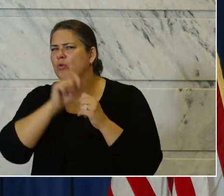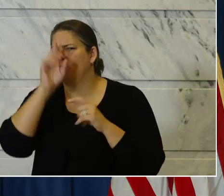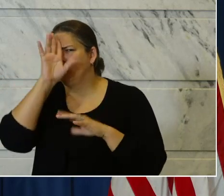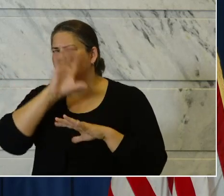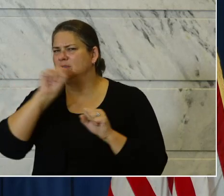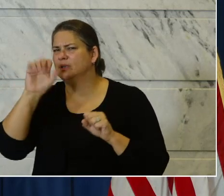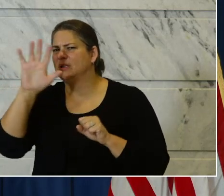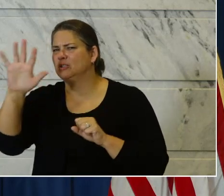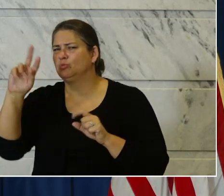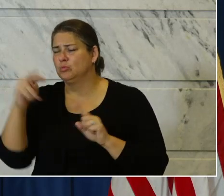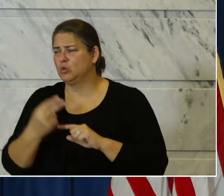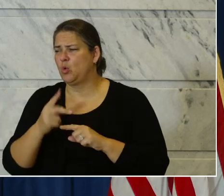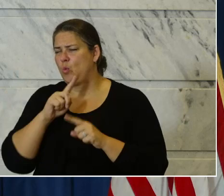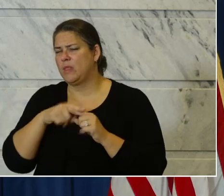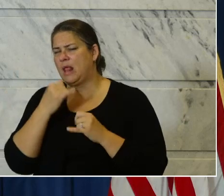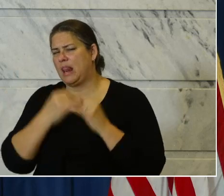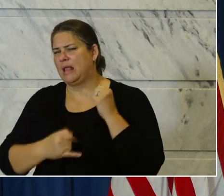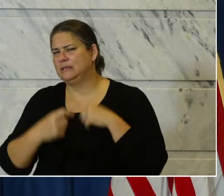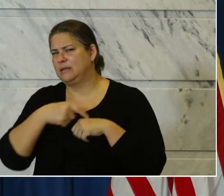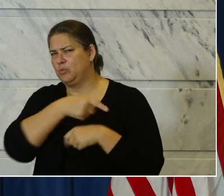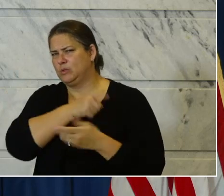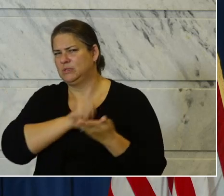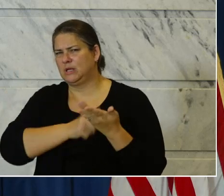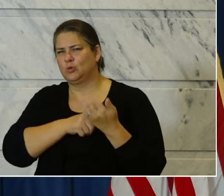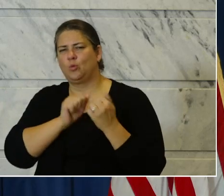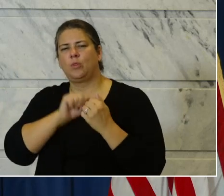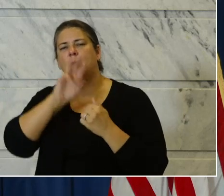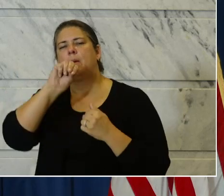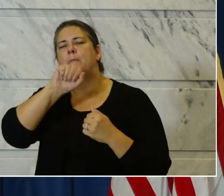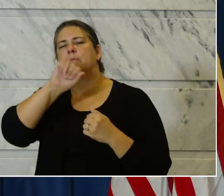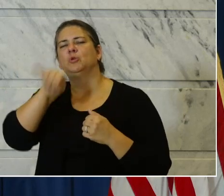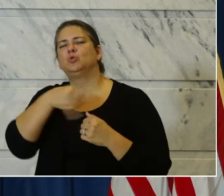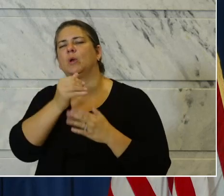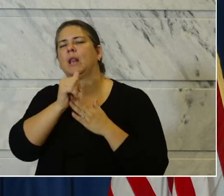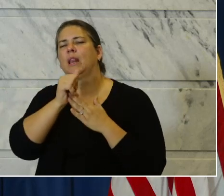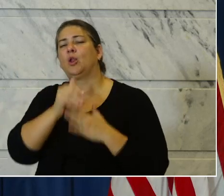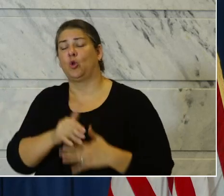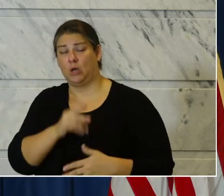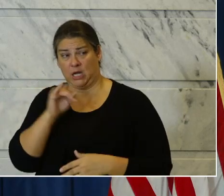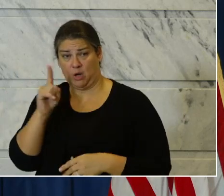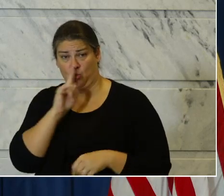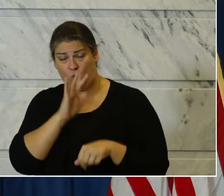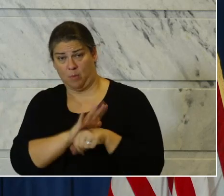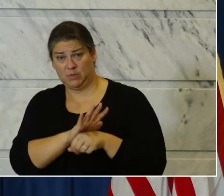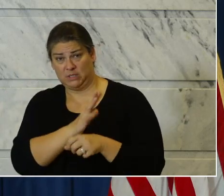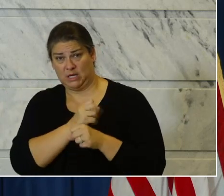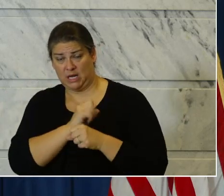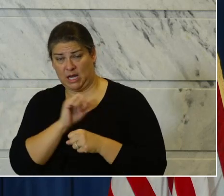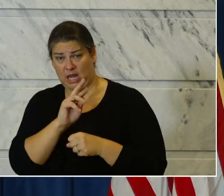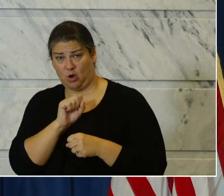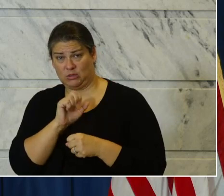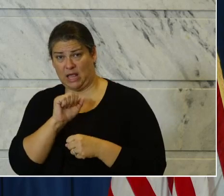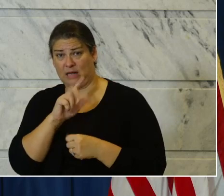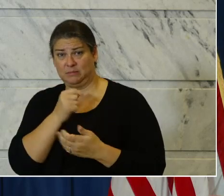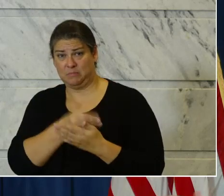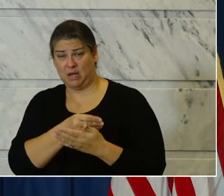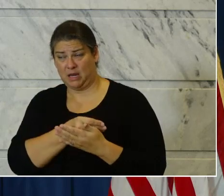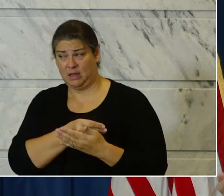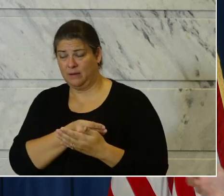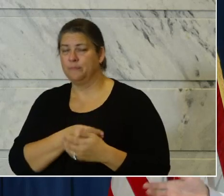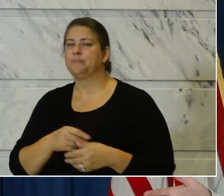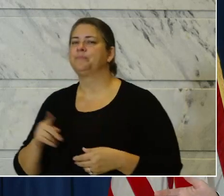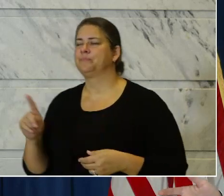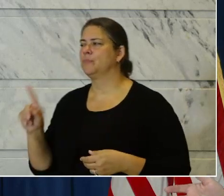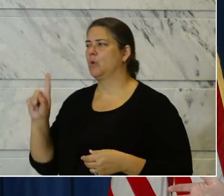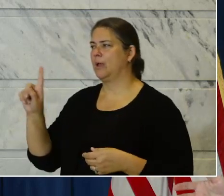majority leader? And has he made any promise to you that Kentucky will get CARES Act funding? So I'm told, and I'll